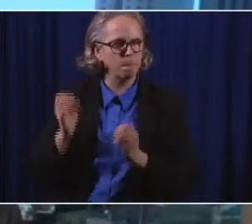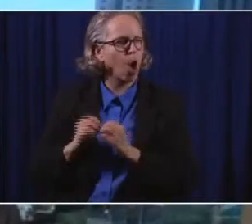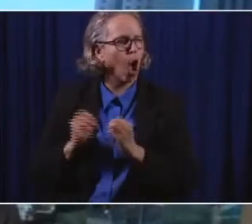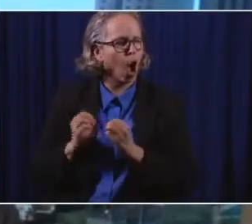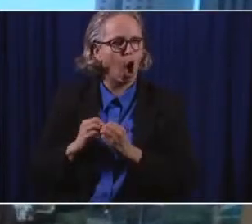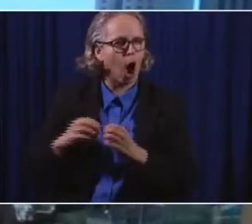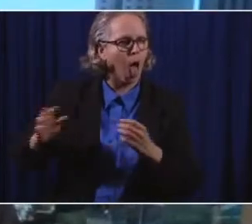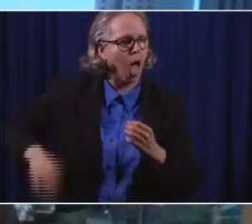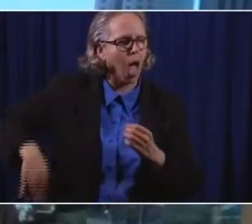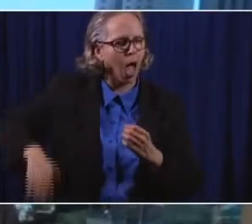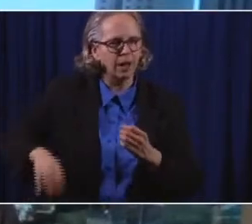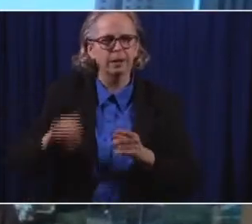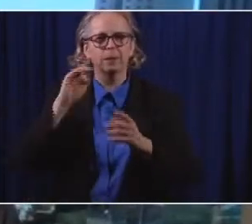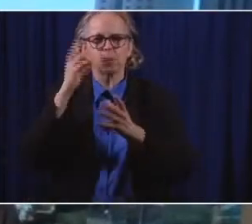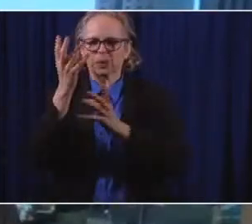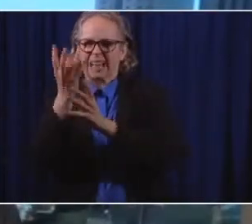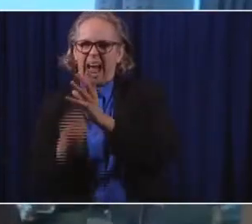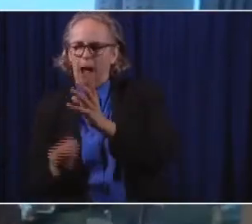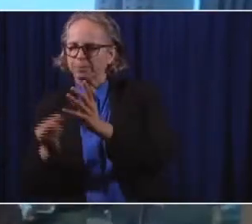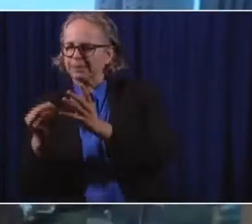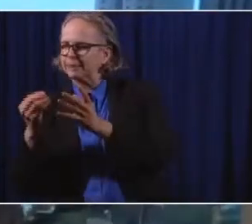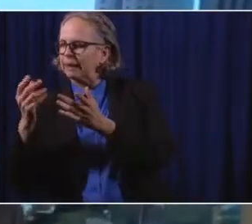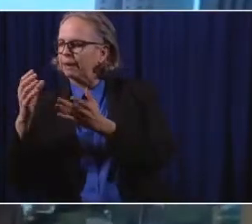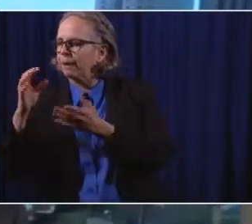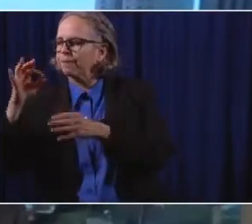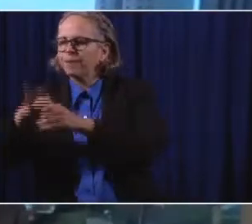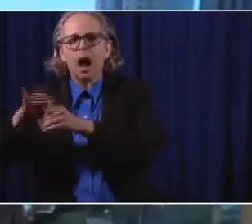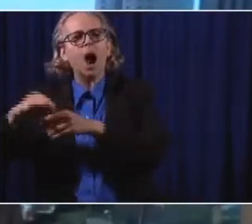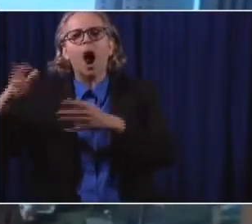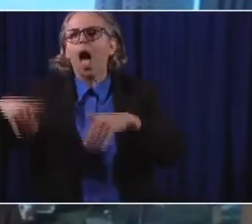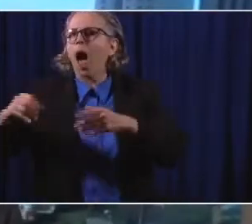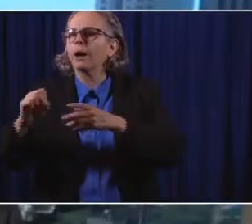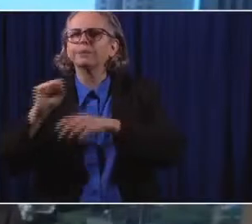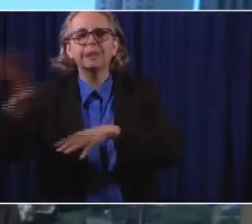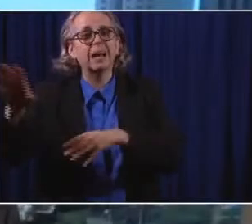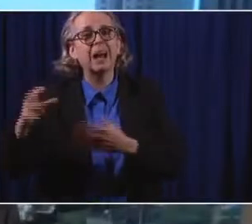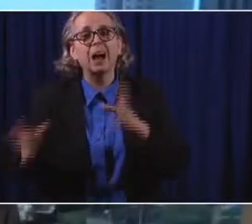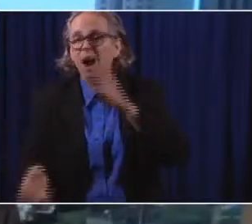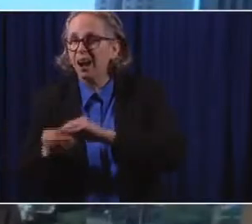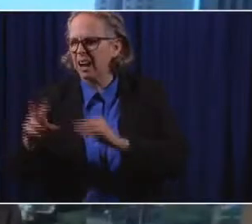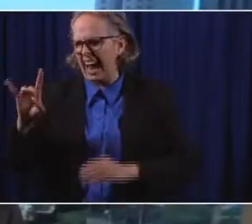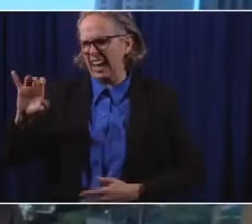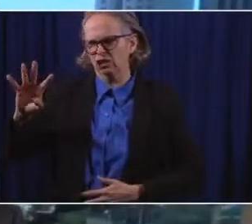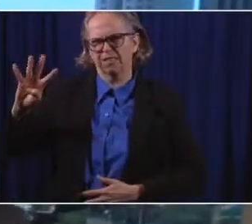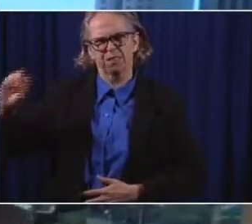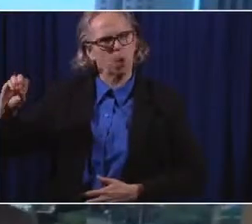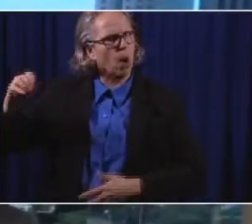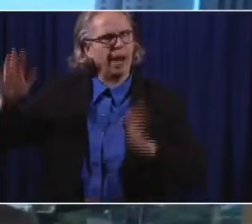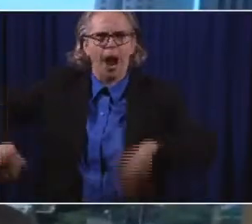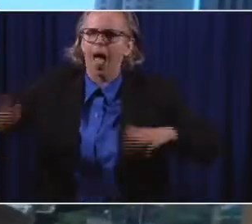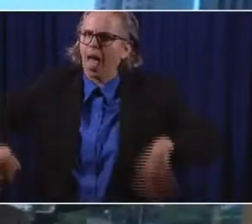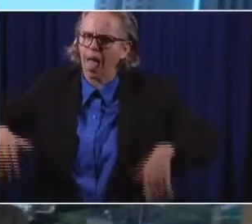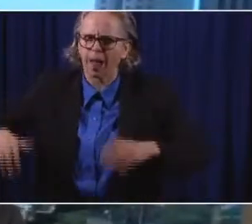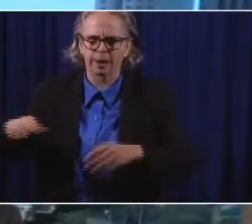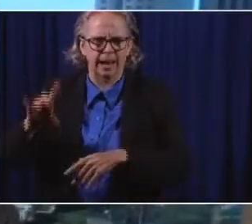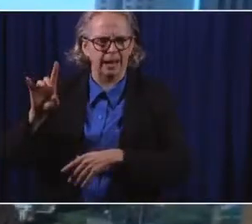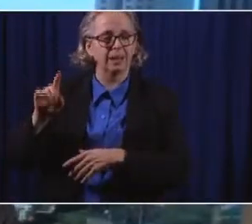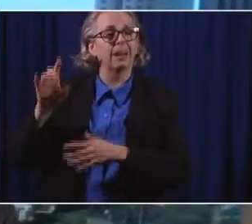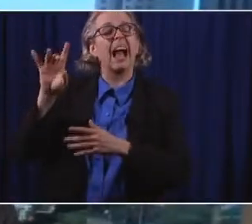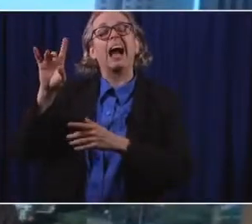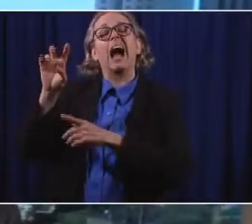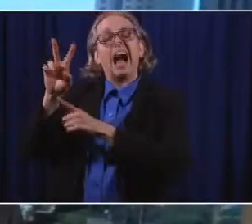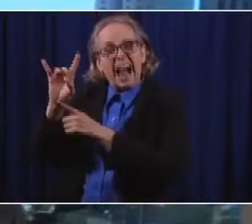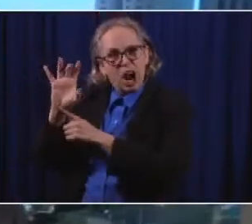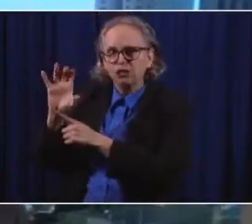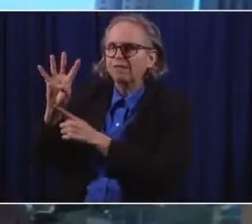away. Something else I want to address, Governor. There's been no shortage of disinformation and misinformation out